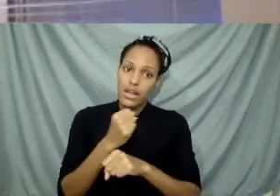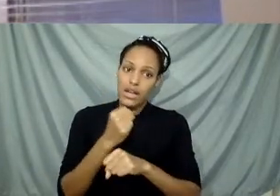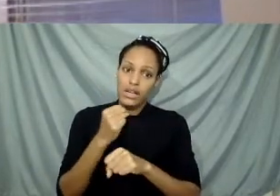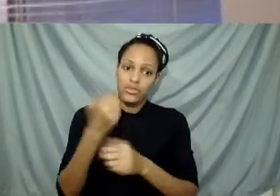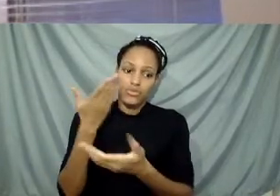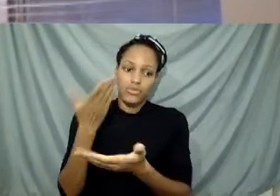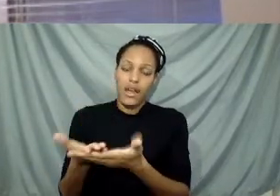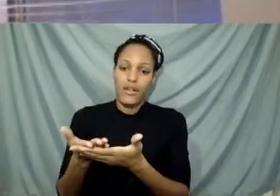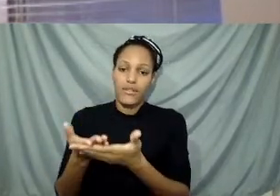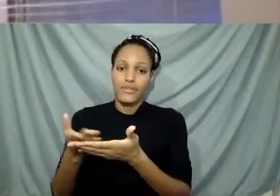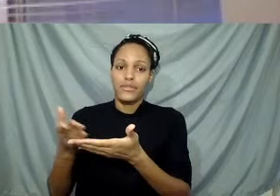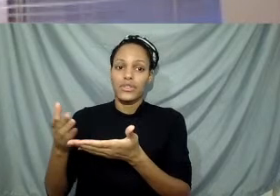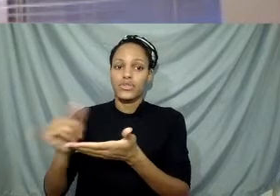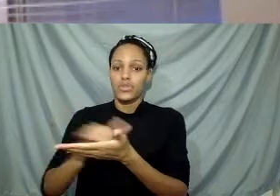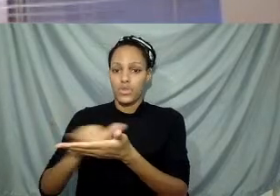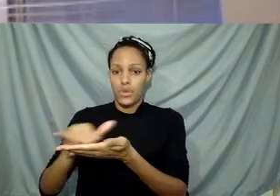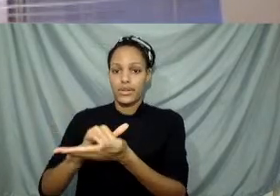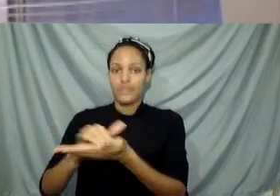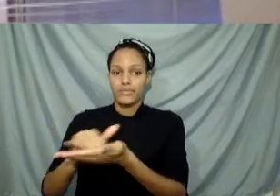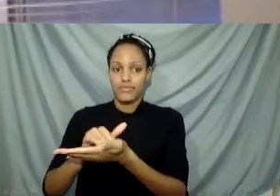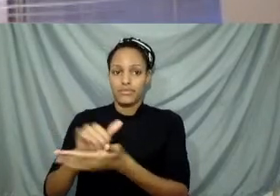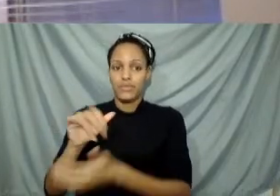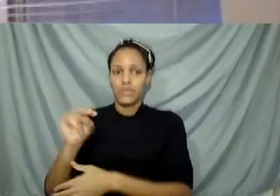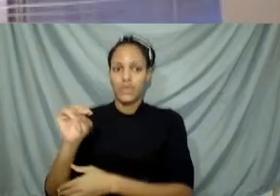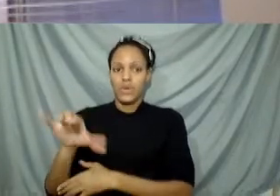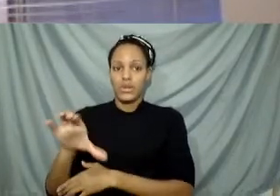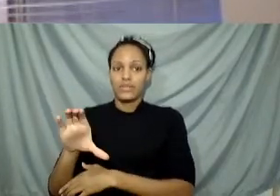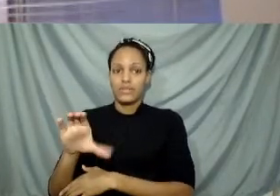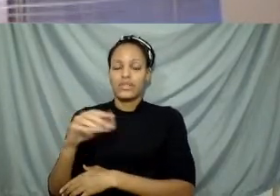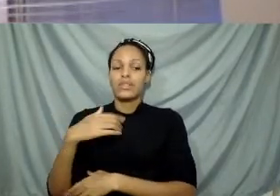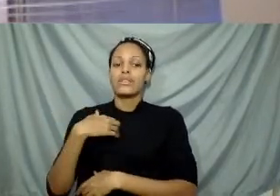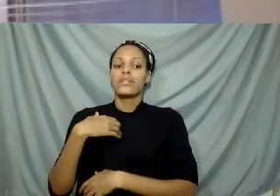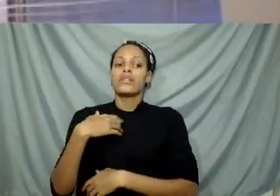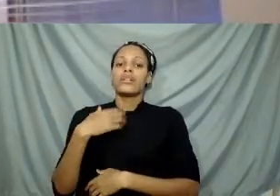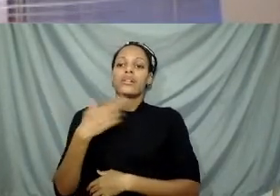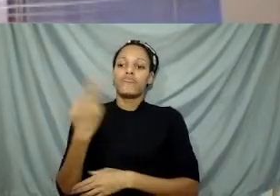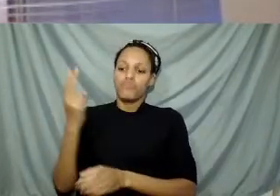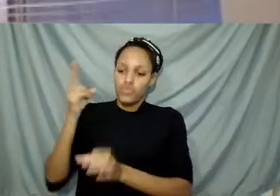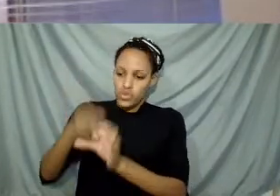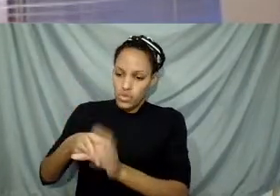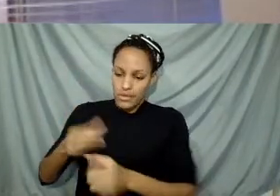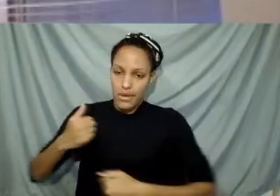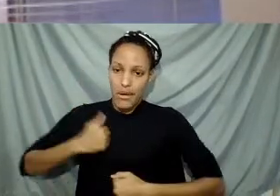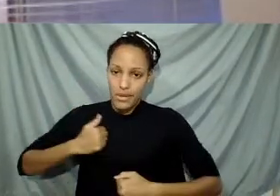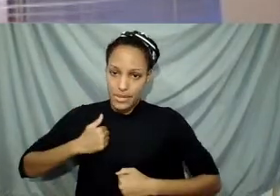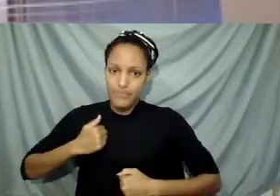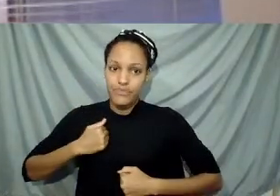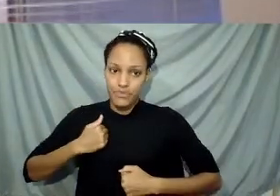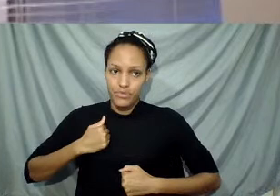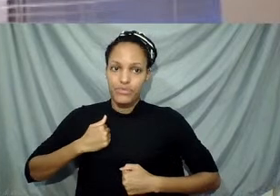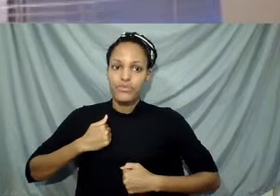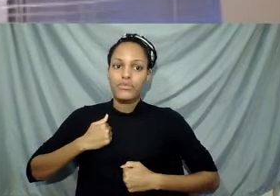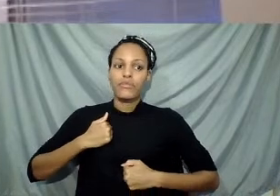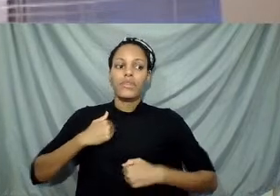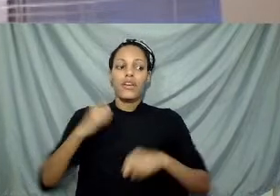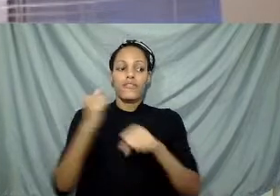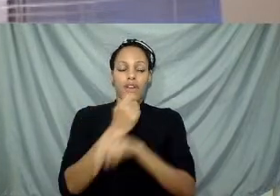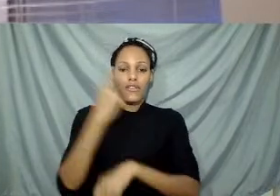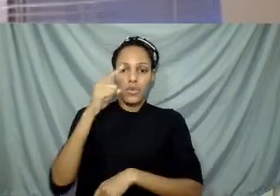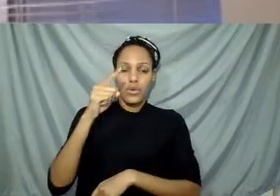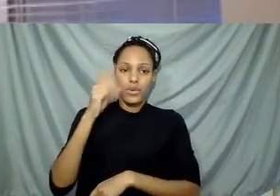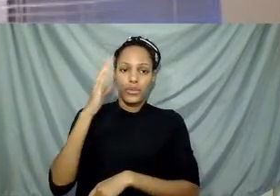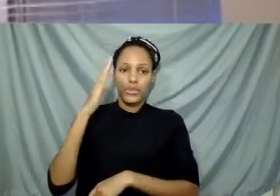York. And he joined, he went into the army, he went into the he fought for the Korean